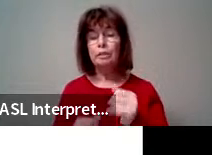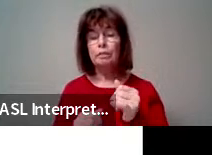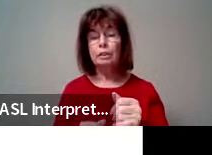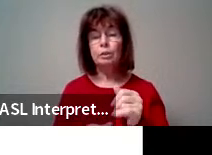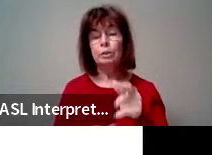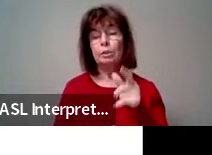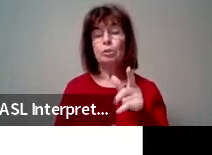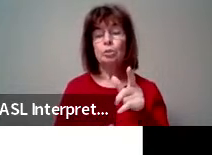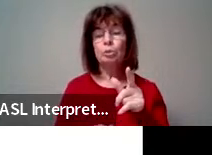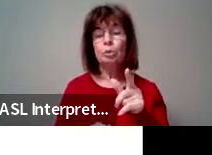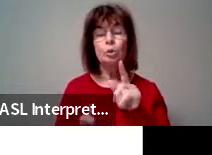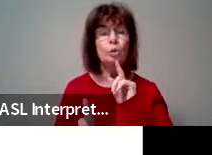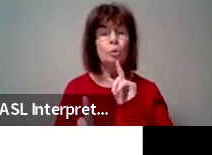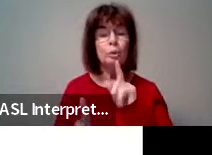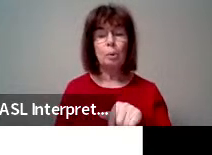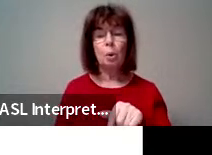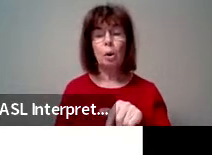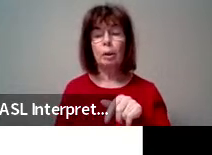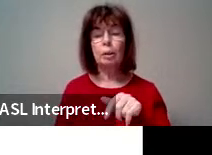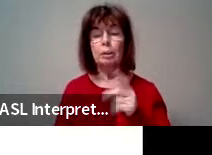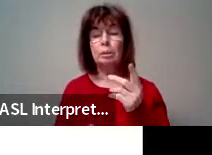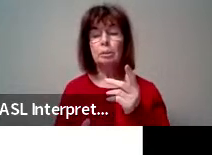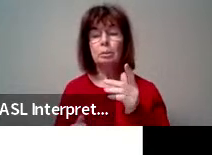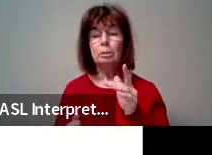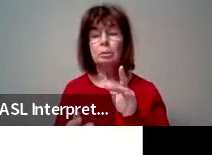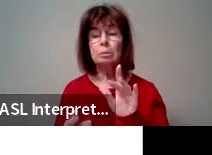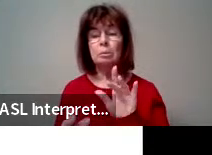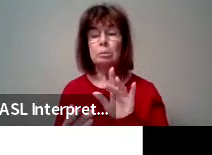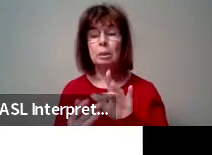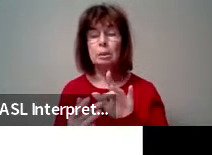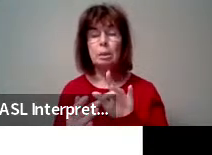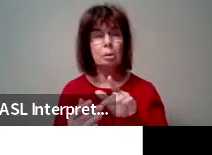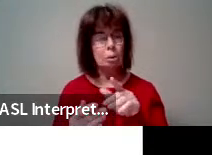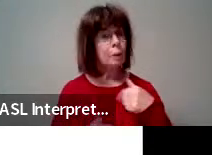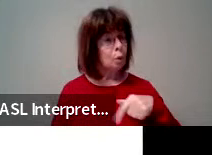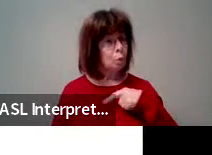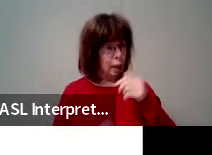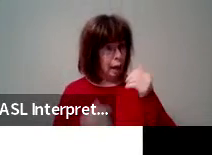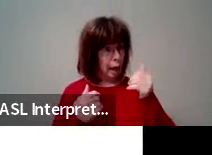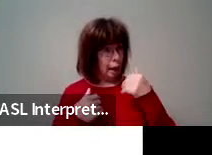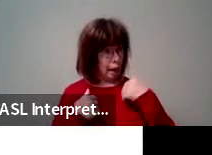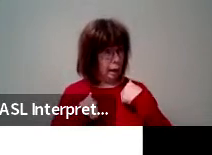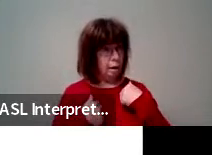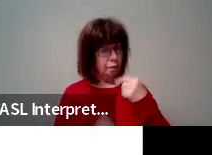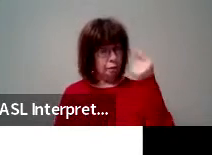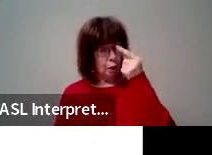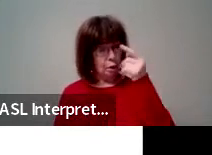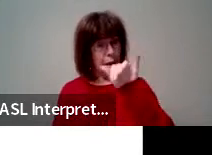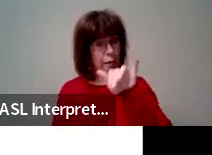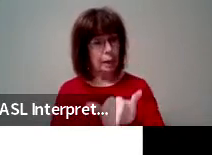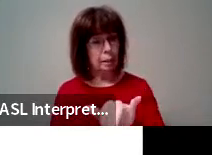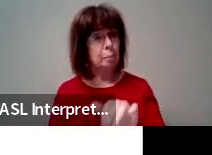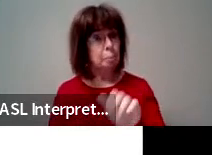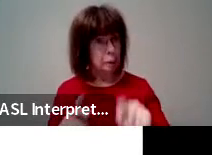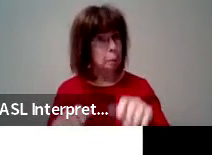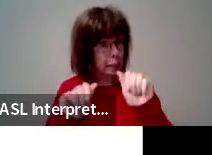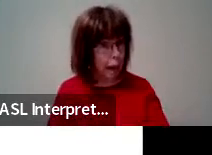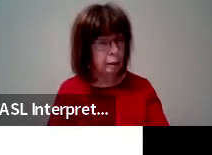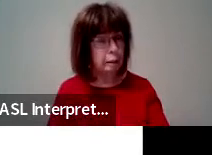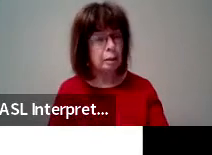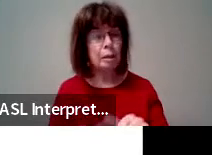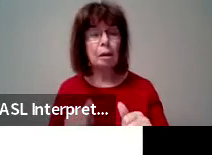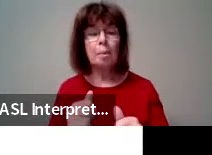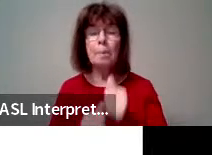tests. And so we have considered this, and in fact, people can do this. Most